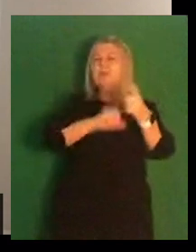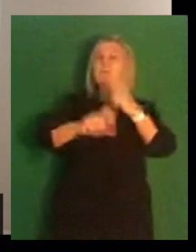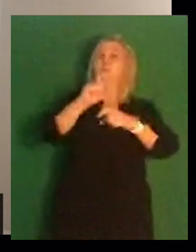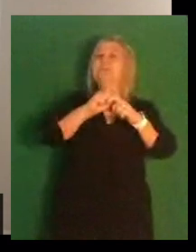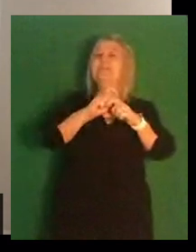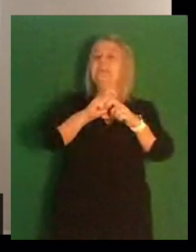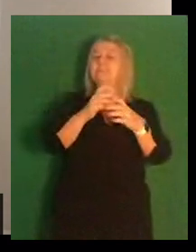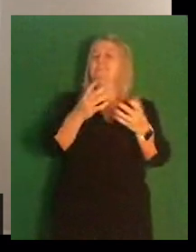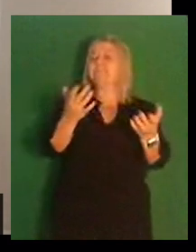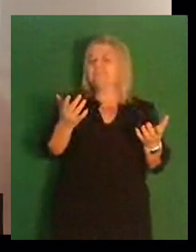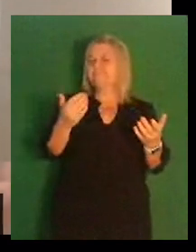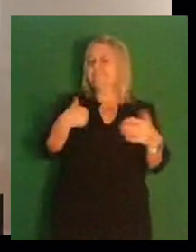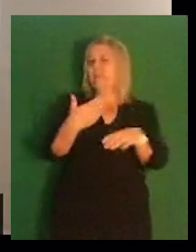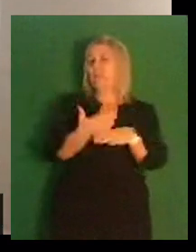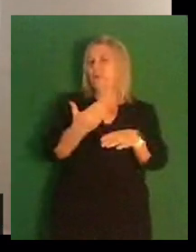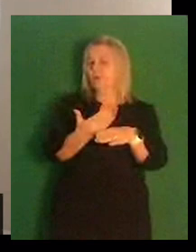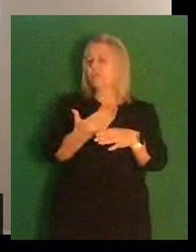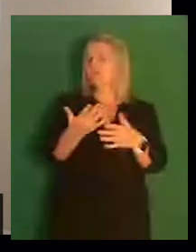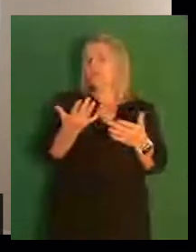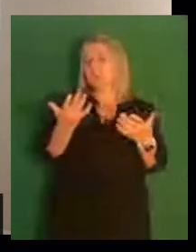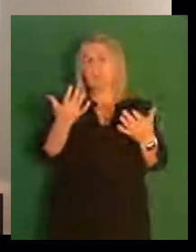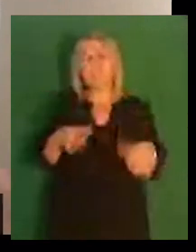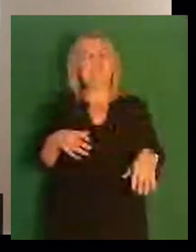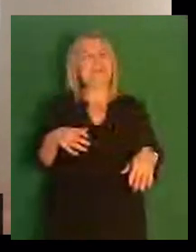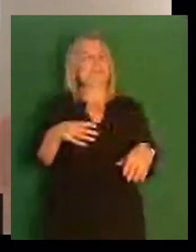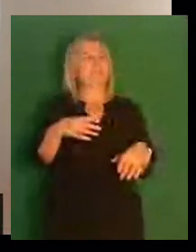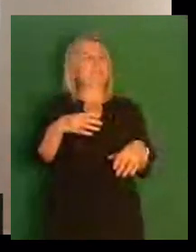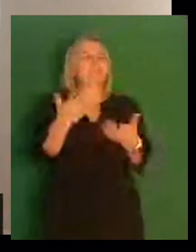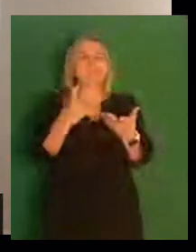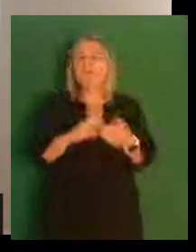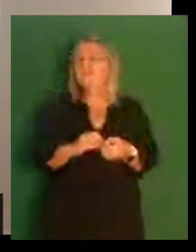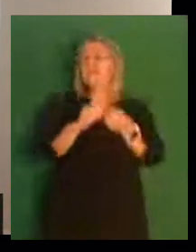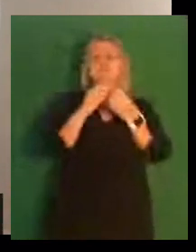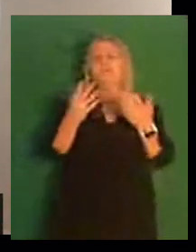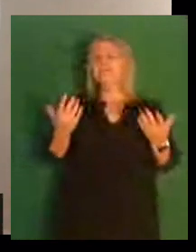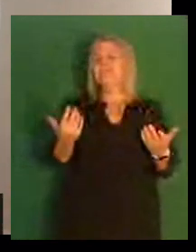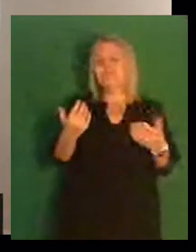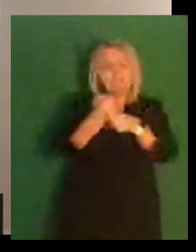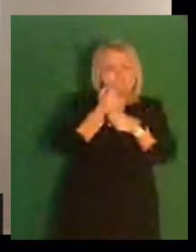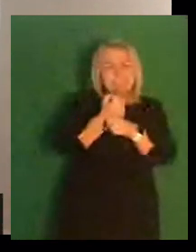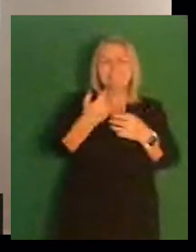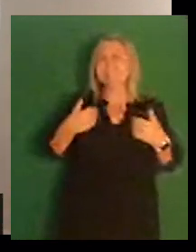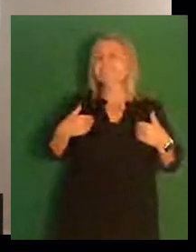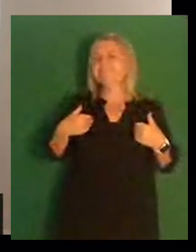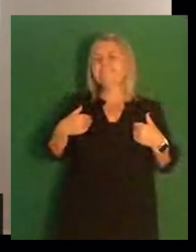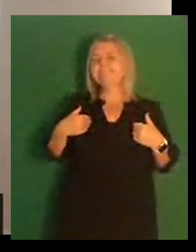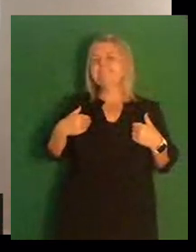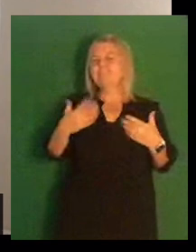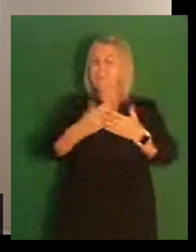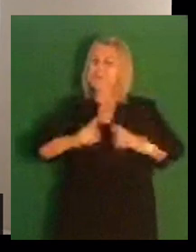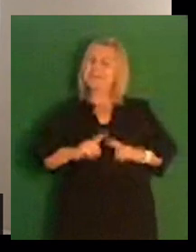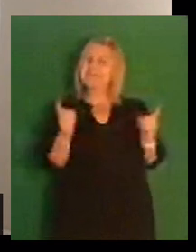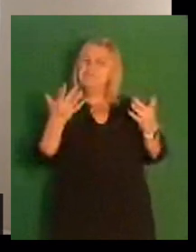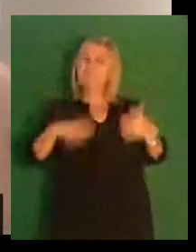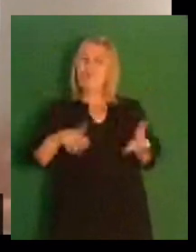my work has always been inventive and from the margins, or having to fit in or